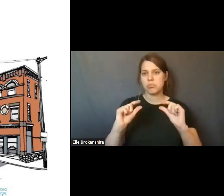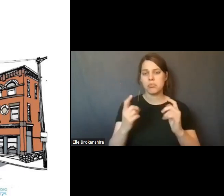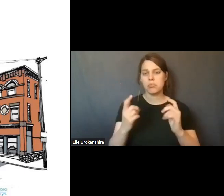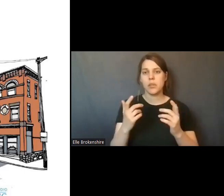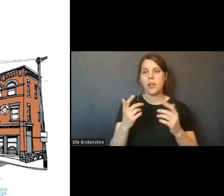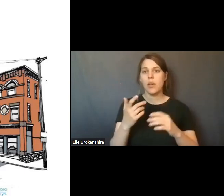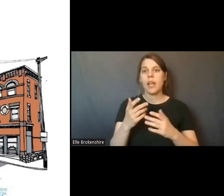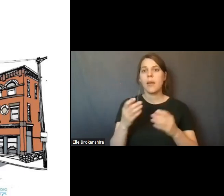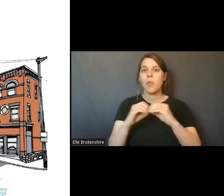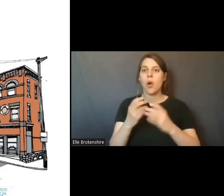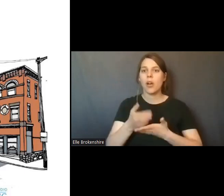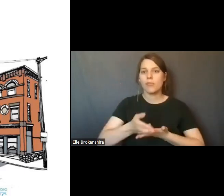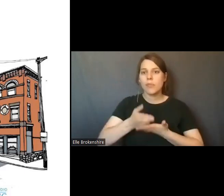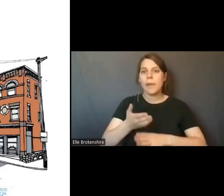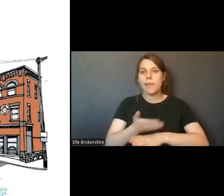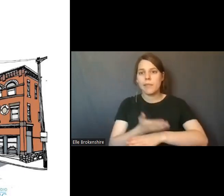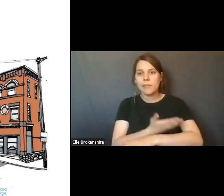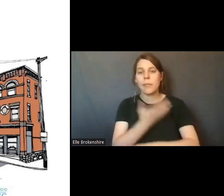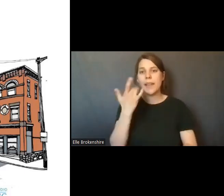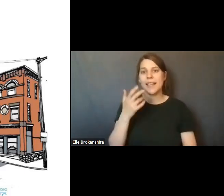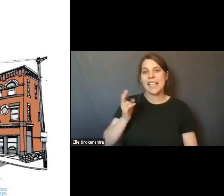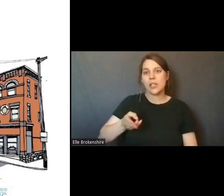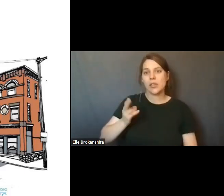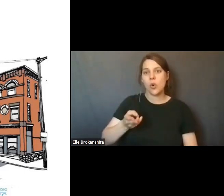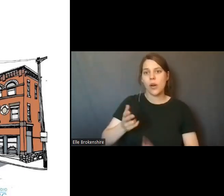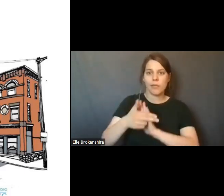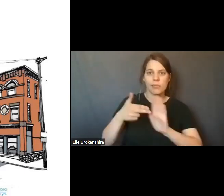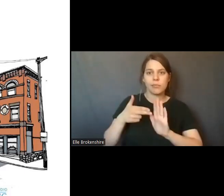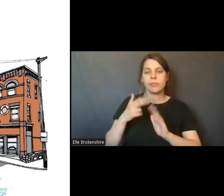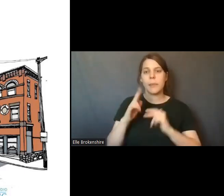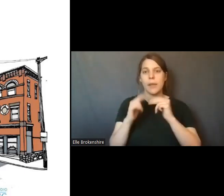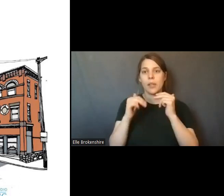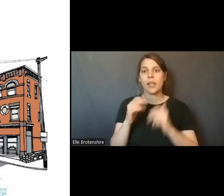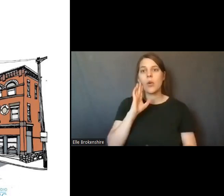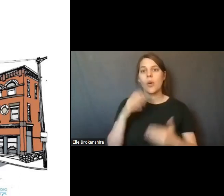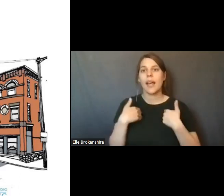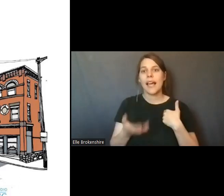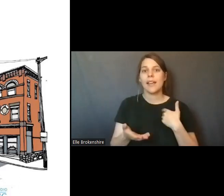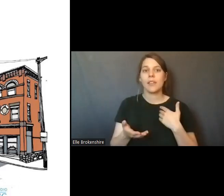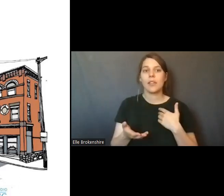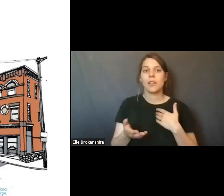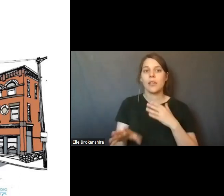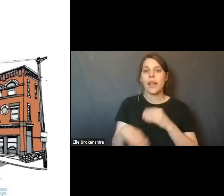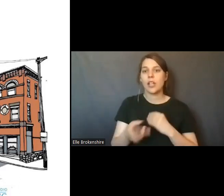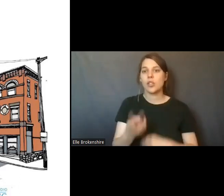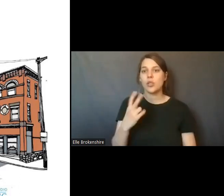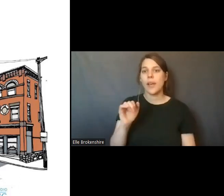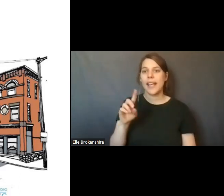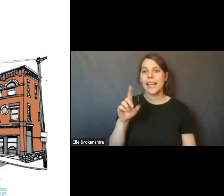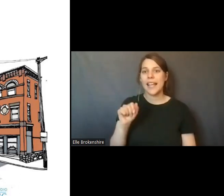historic designation of the building. The developers will be adding 2 ADA handicap accessible bathrooms on the first